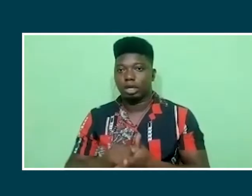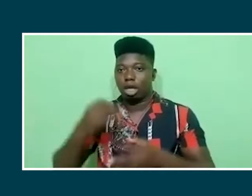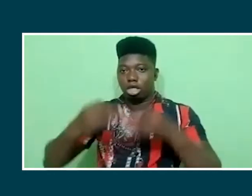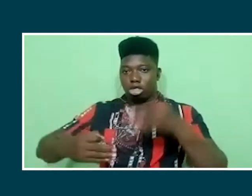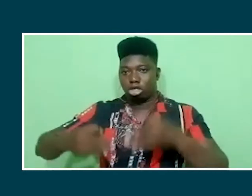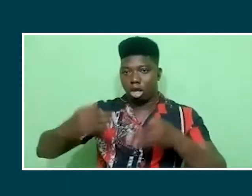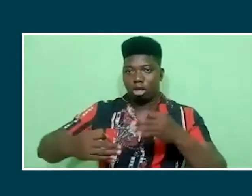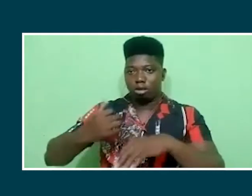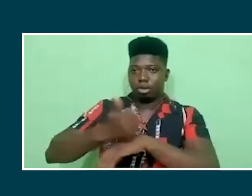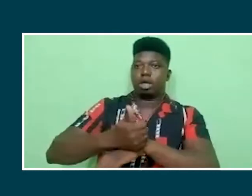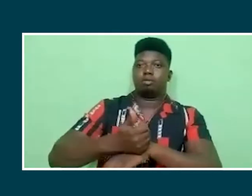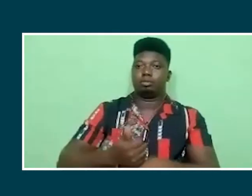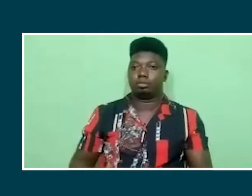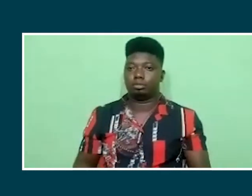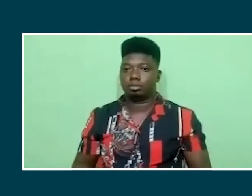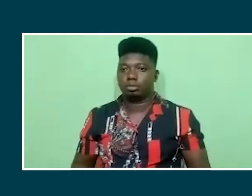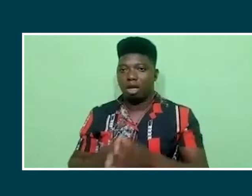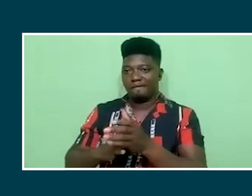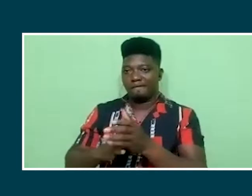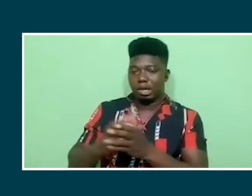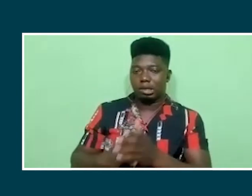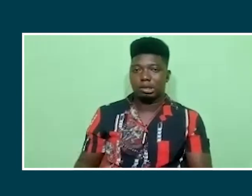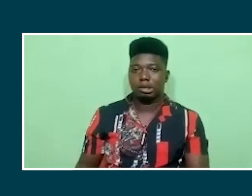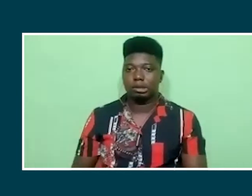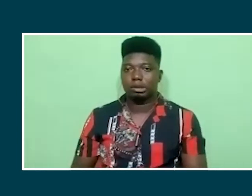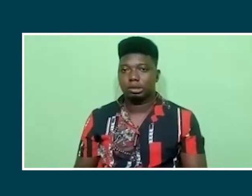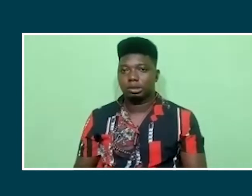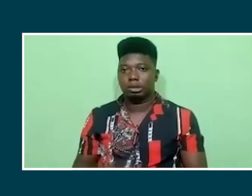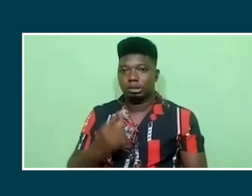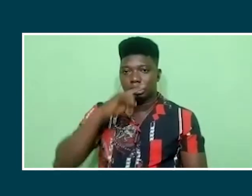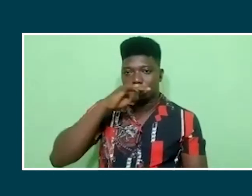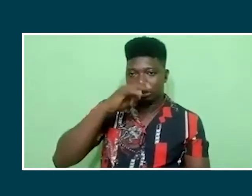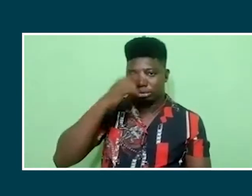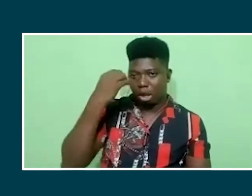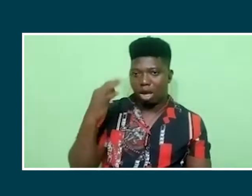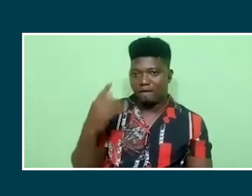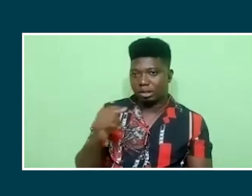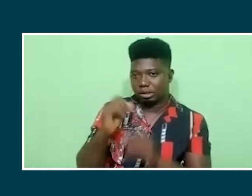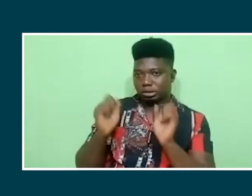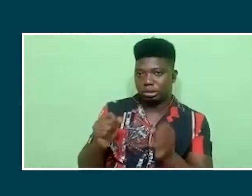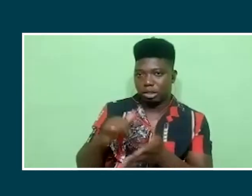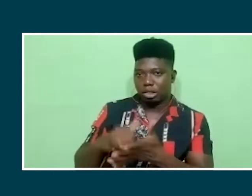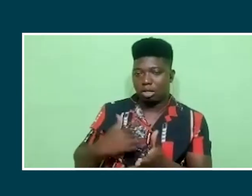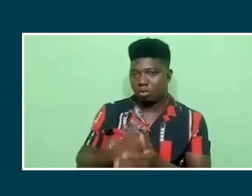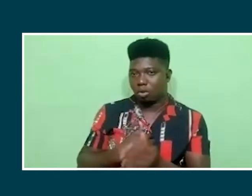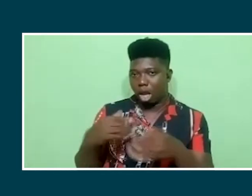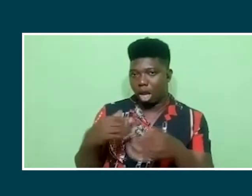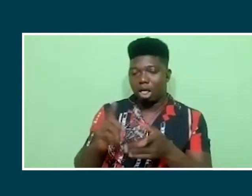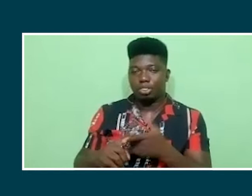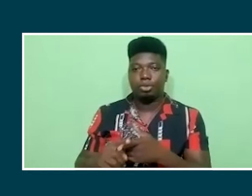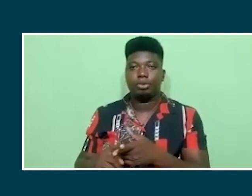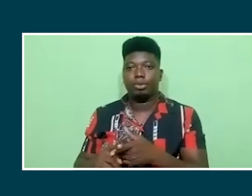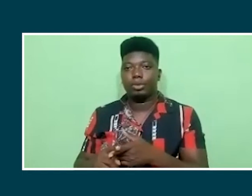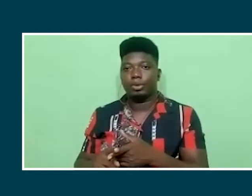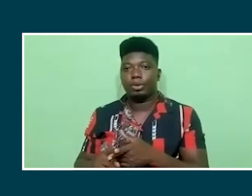this toxic masculinity when these kids are literally doing that because of the systems and policies that we have allowed to flourish to where